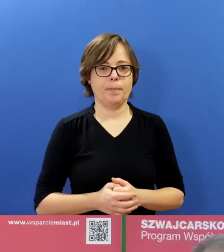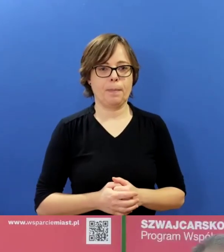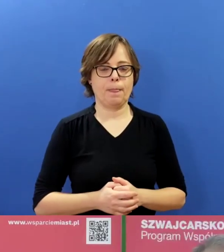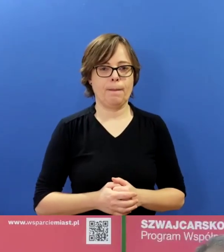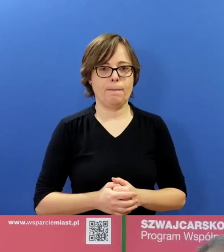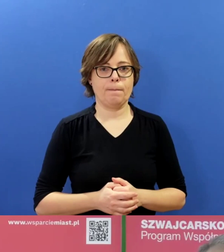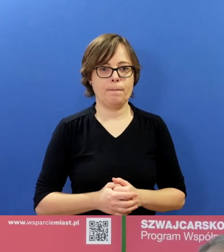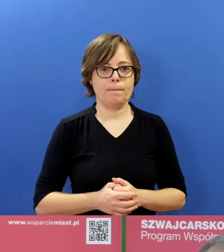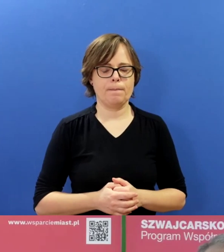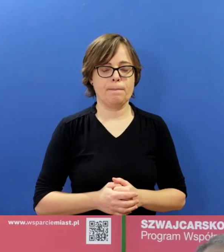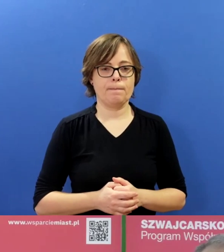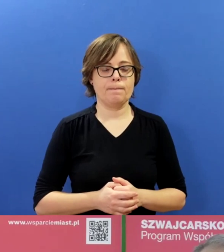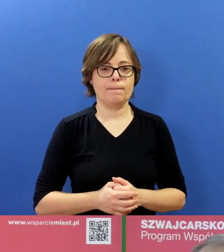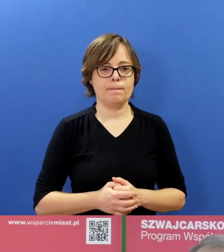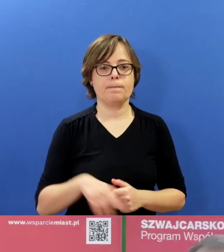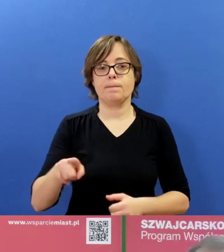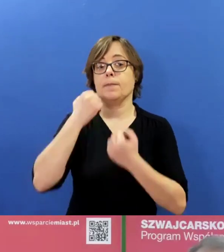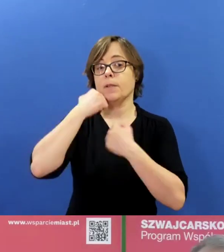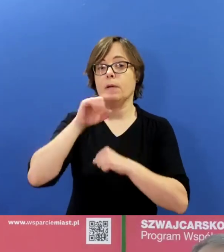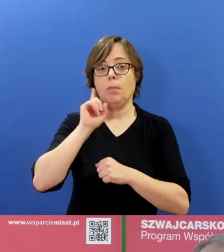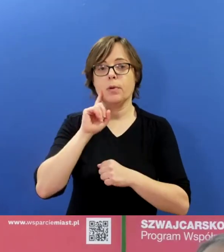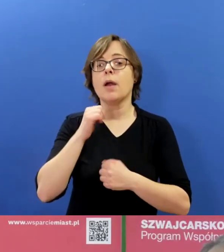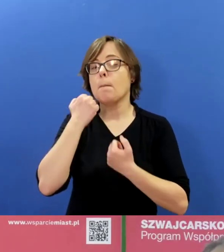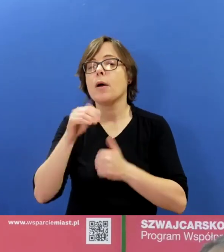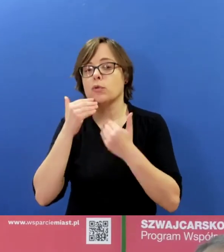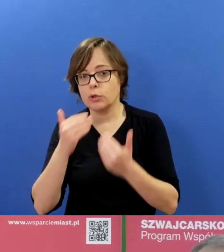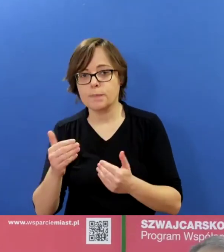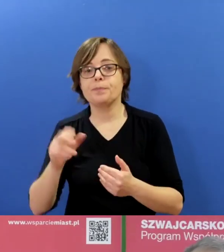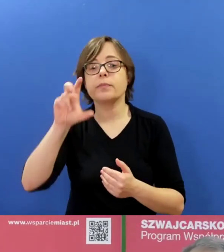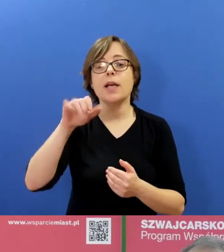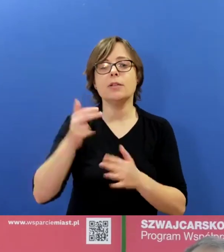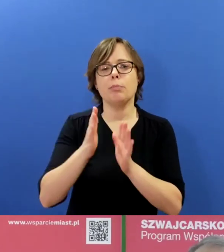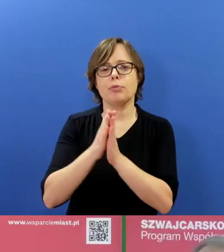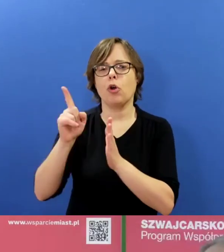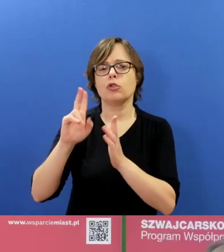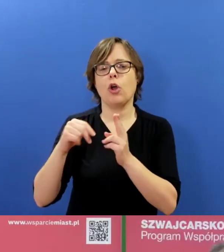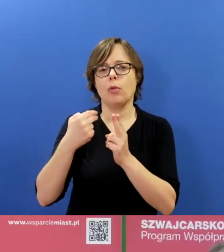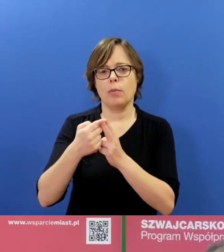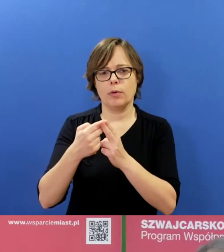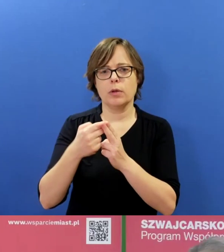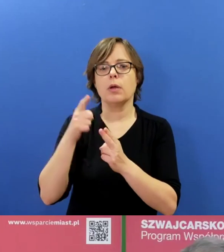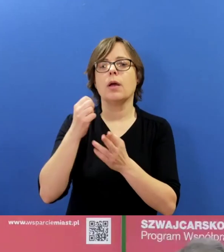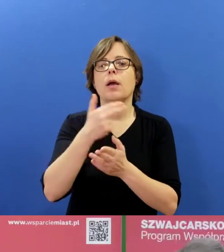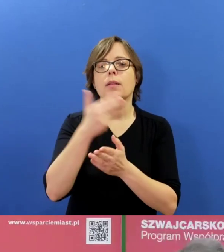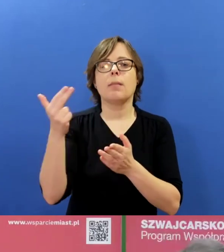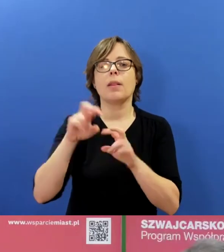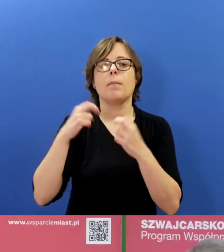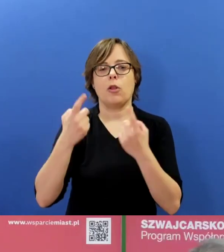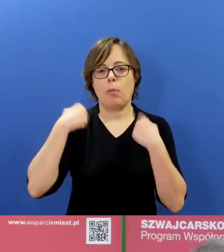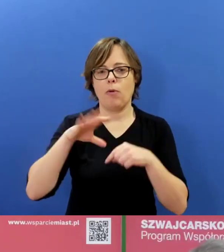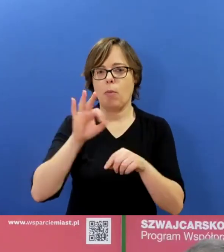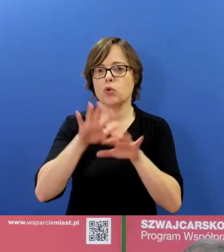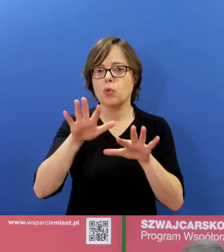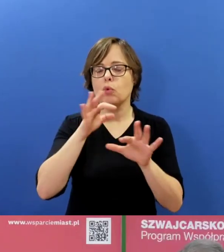Shall I go to... Bardzo dziękuję. Christian, jeśli mogę prosić Thank you Ciebie so much, Christian. Can I ask you to answer your questions